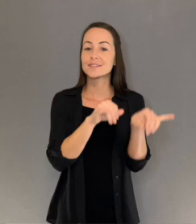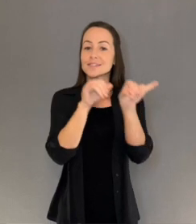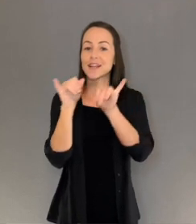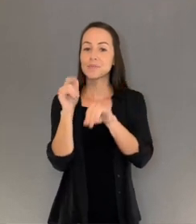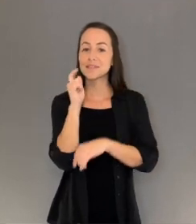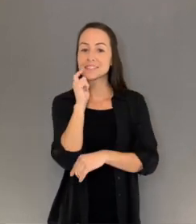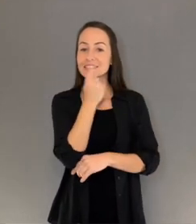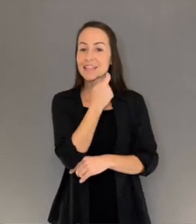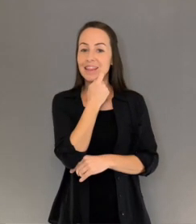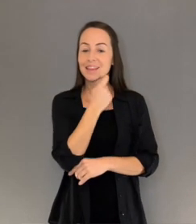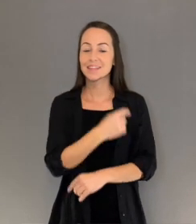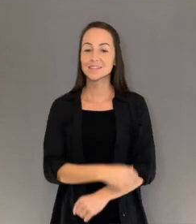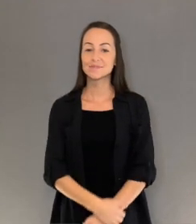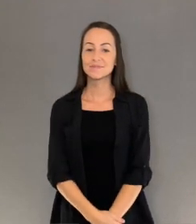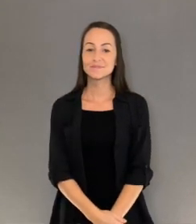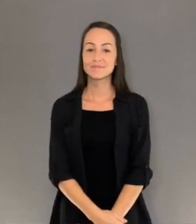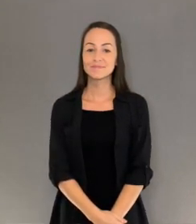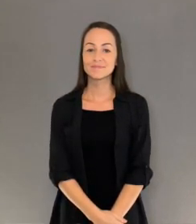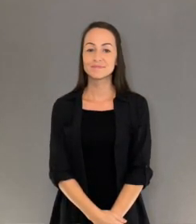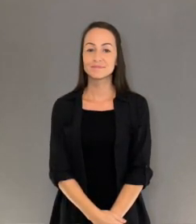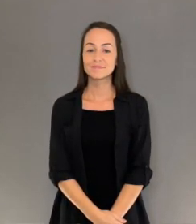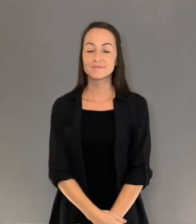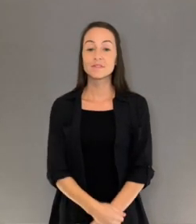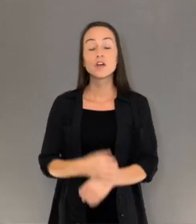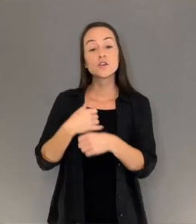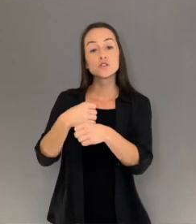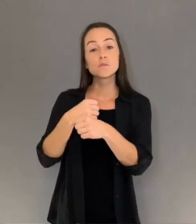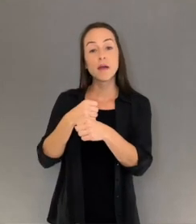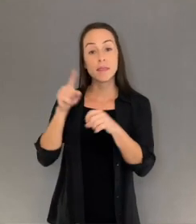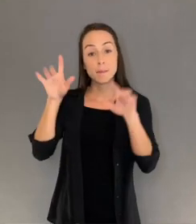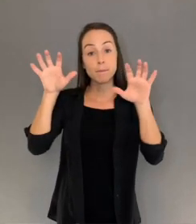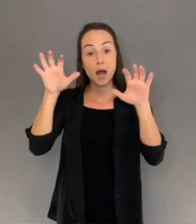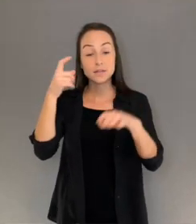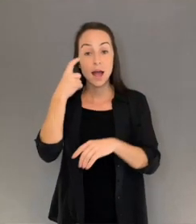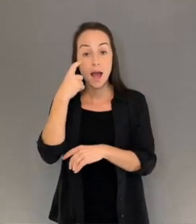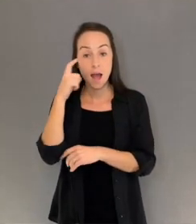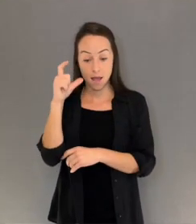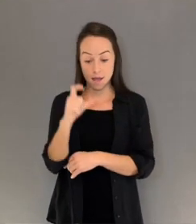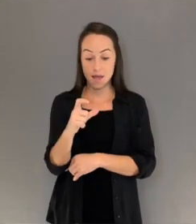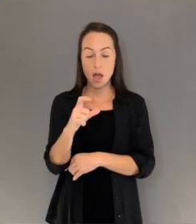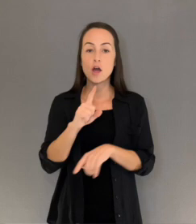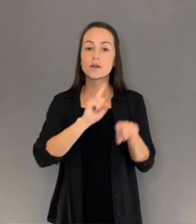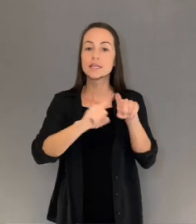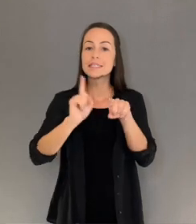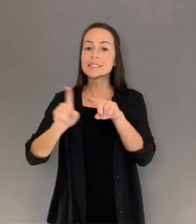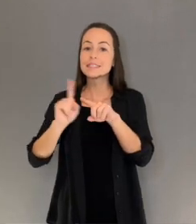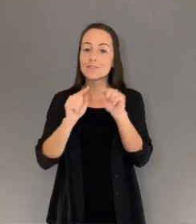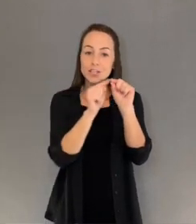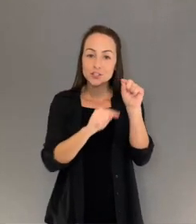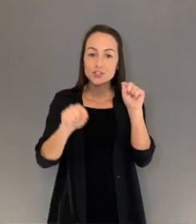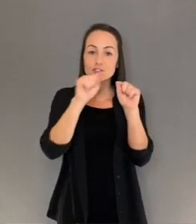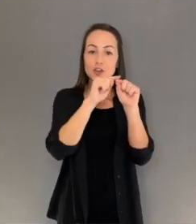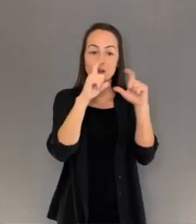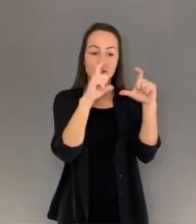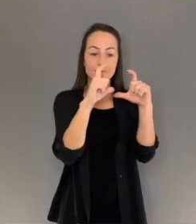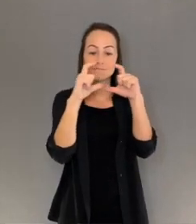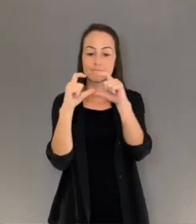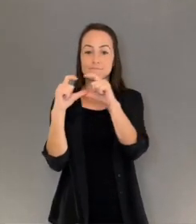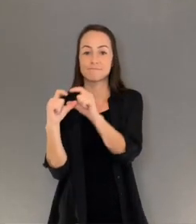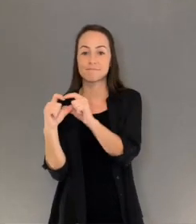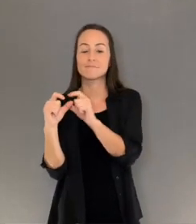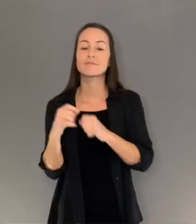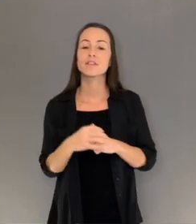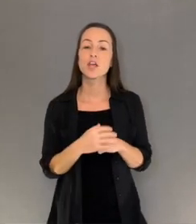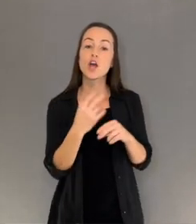teeth. To make the eye of the monster, use different sized lids as templates to trace and cut out a white